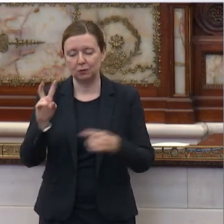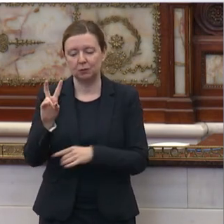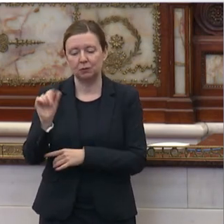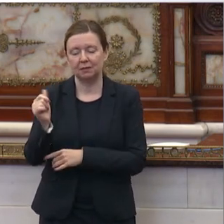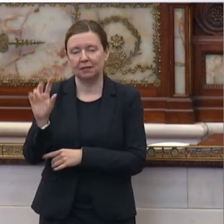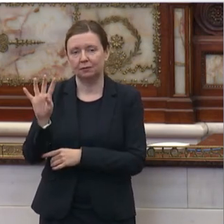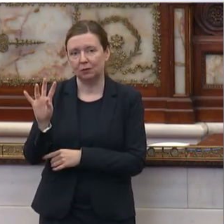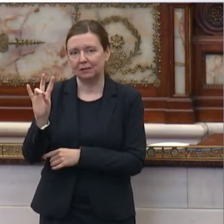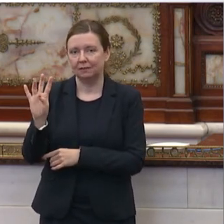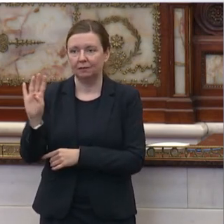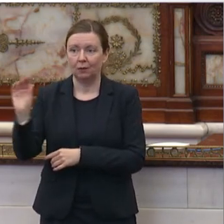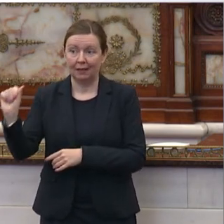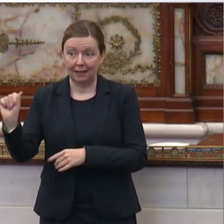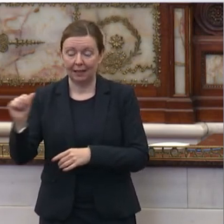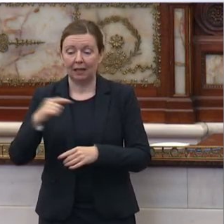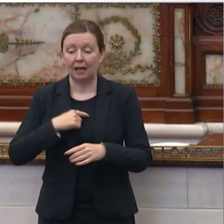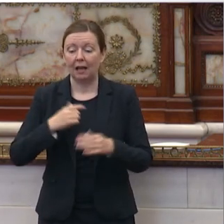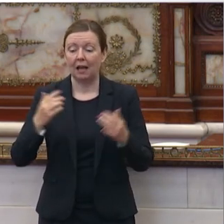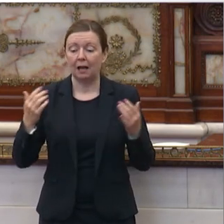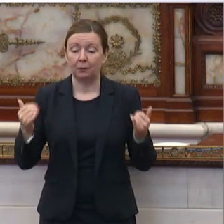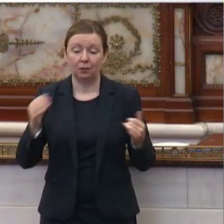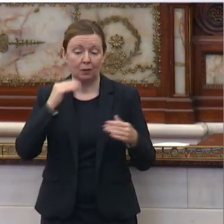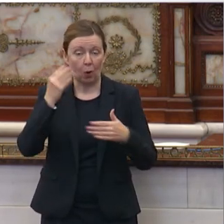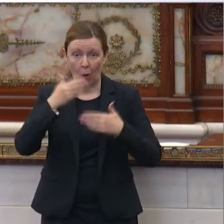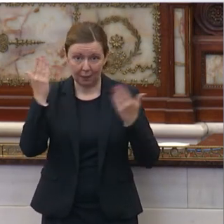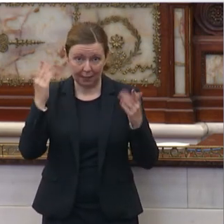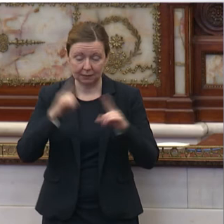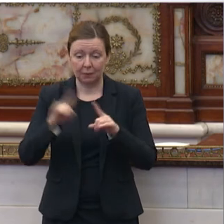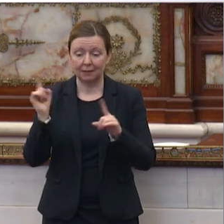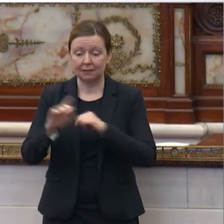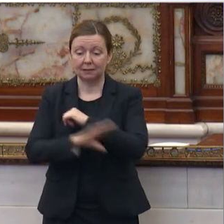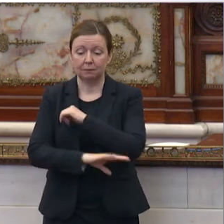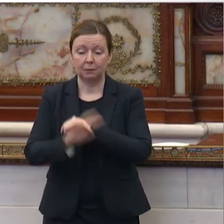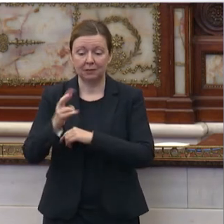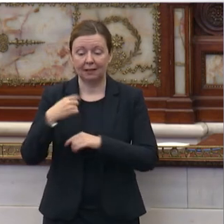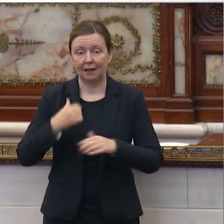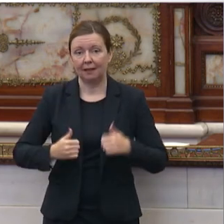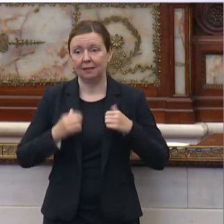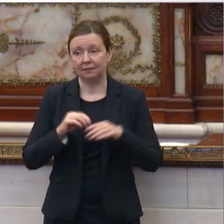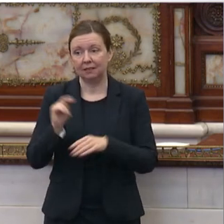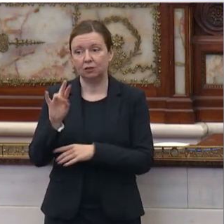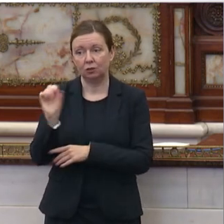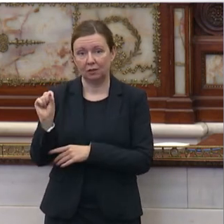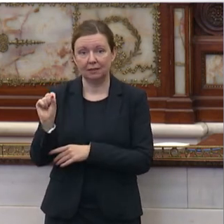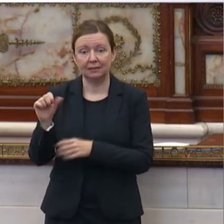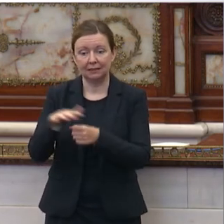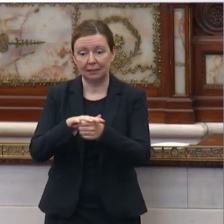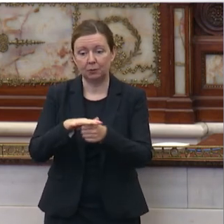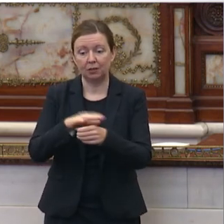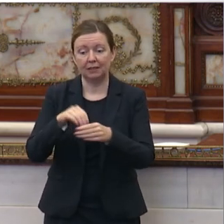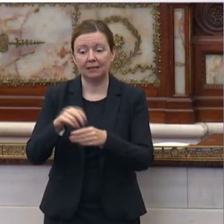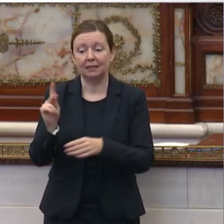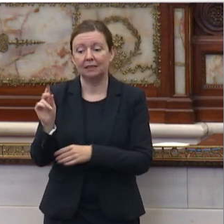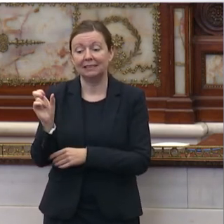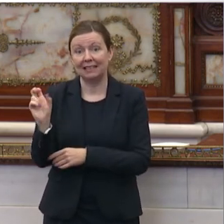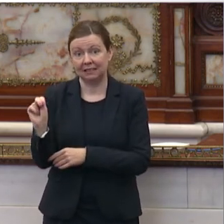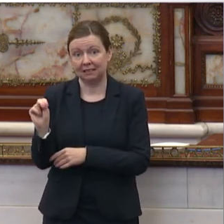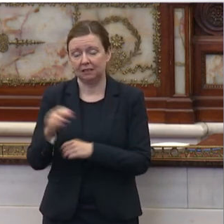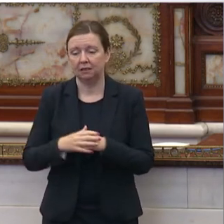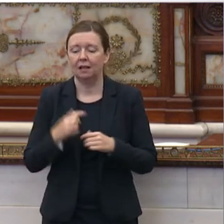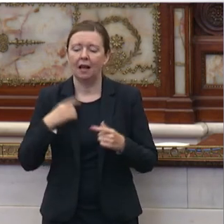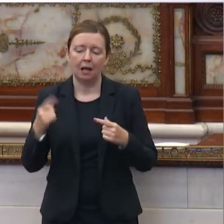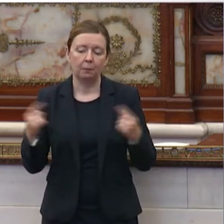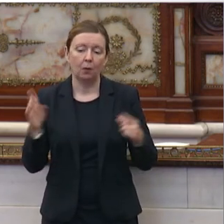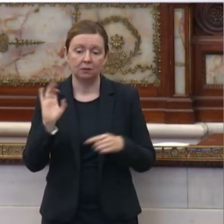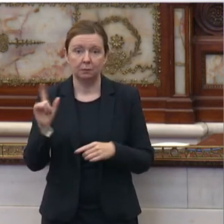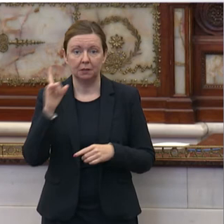210-474-A. I'm currently homeless, but until September 2nd, I lived in the Norris Square neighborhood in Kensington. I oppose the bill